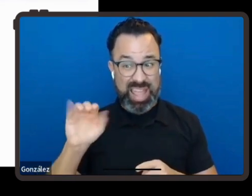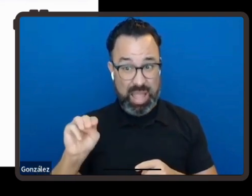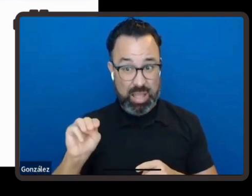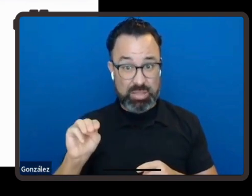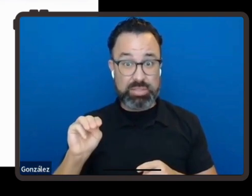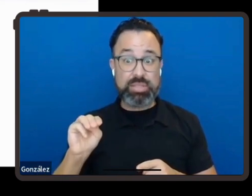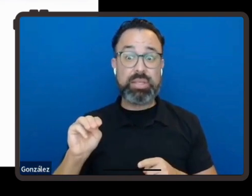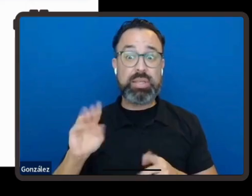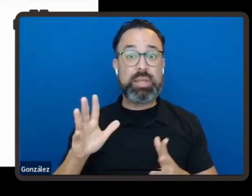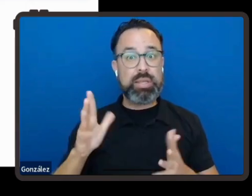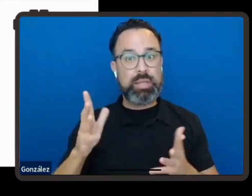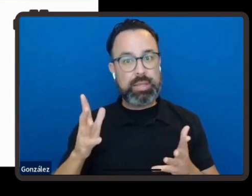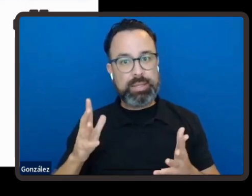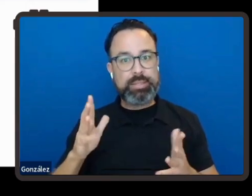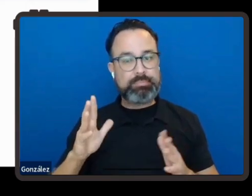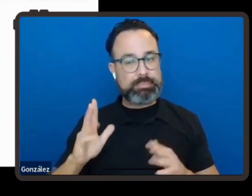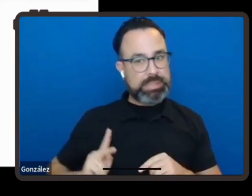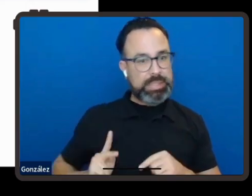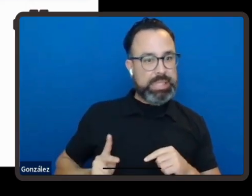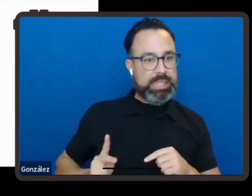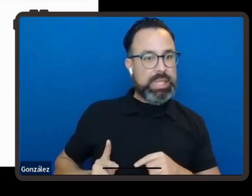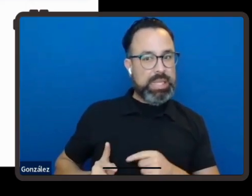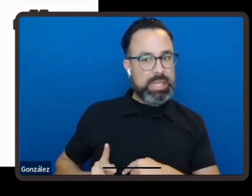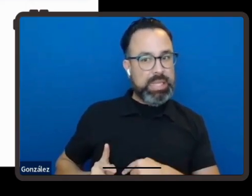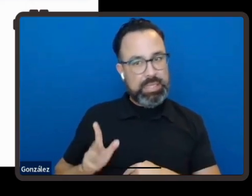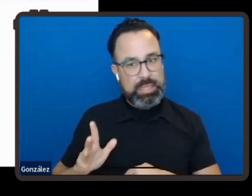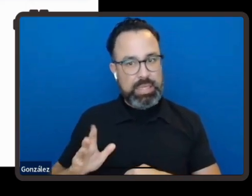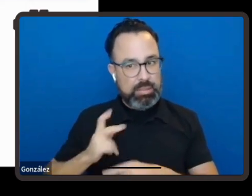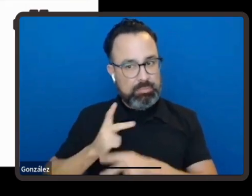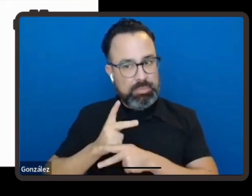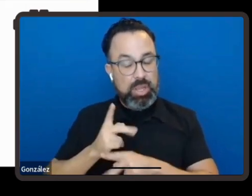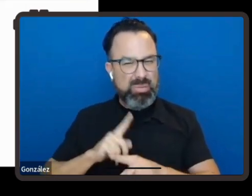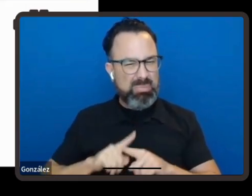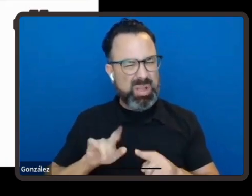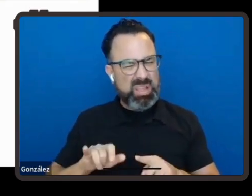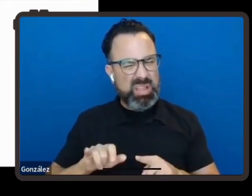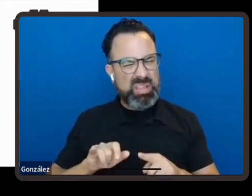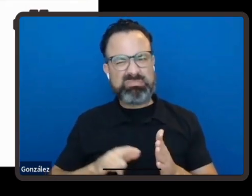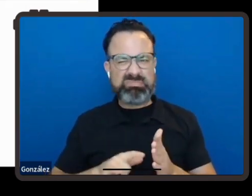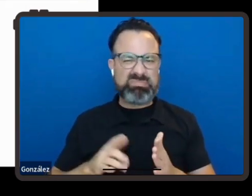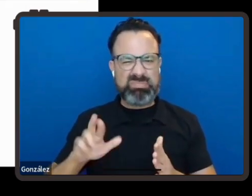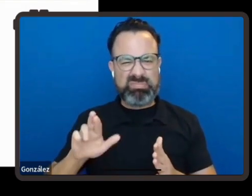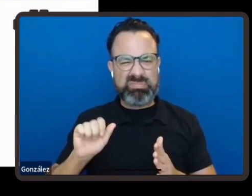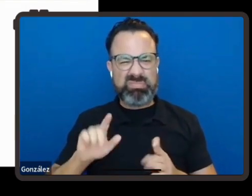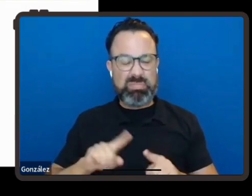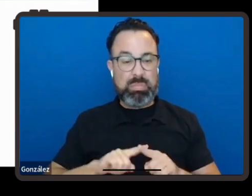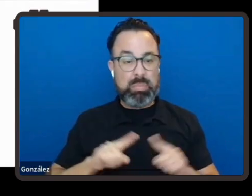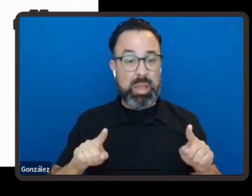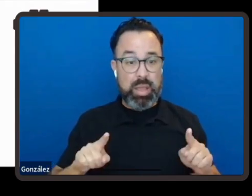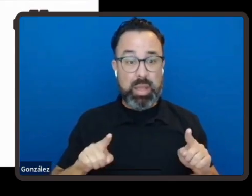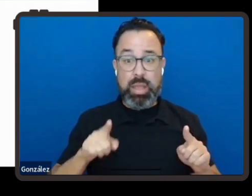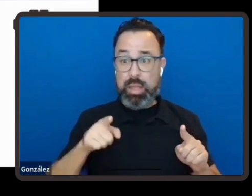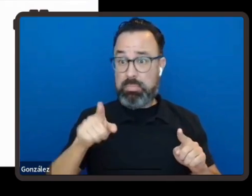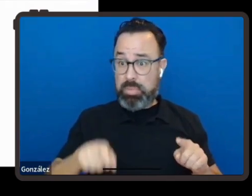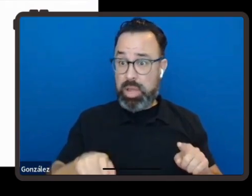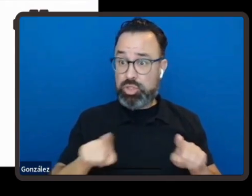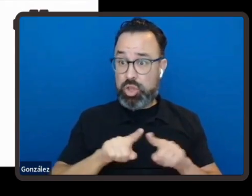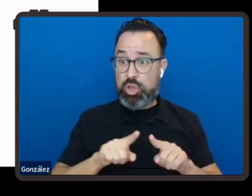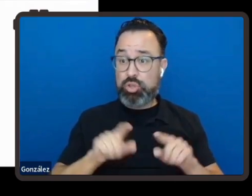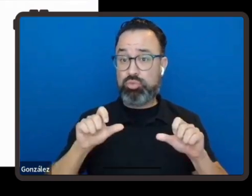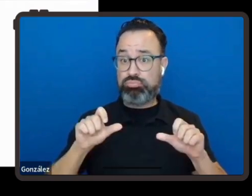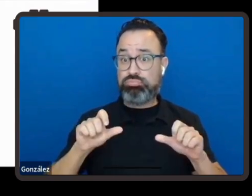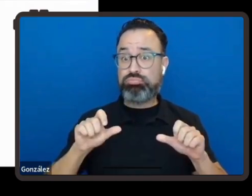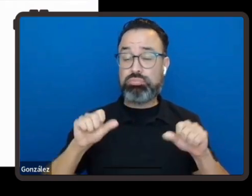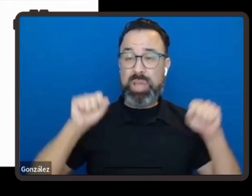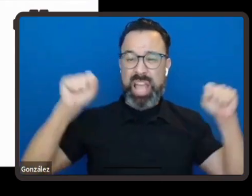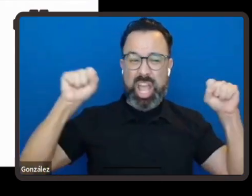your kidneys, but that's very rare. So vitamin D, calcium, good weight-bearing exercises. Now, this is all ages. You know,